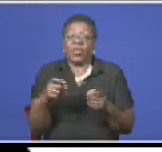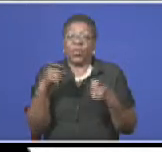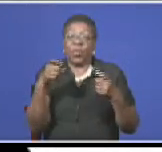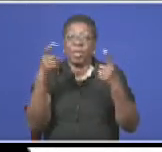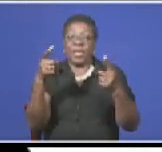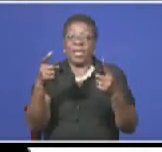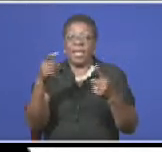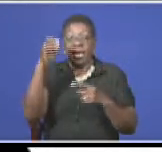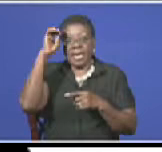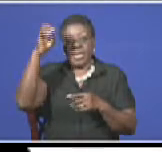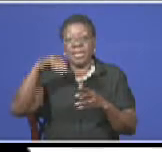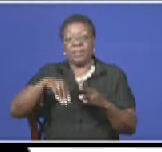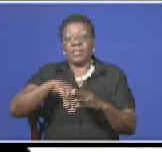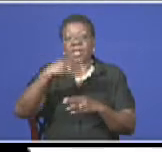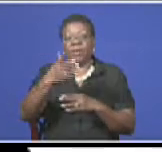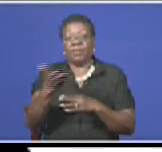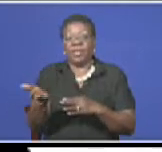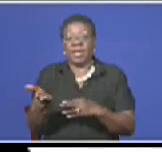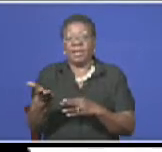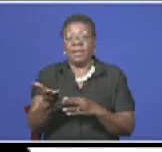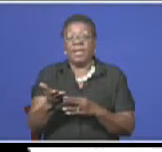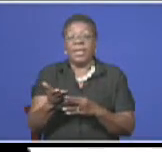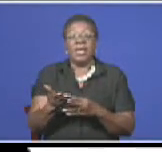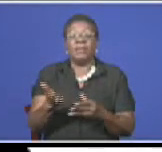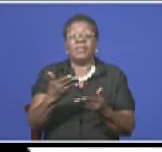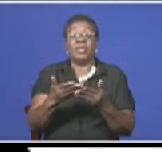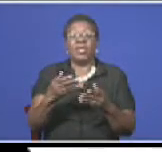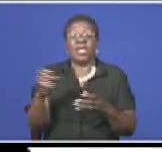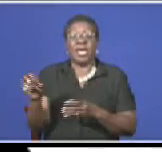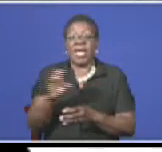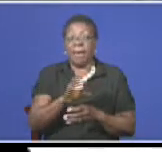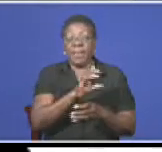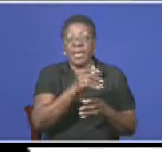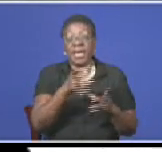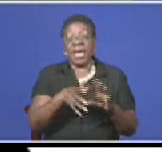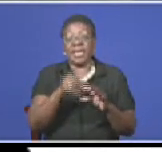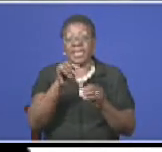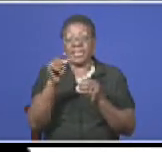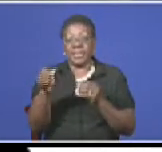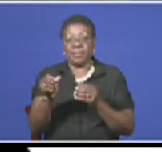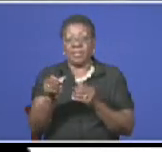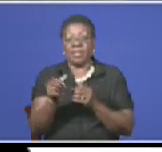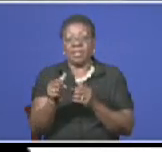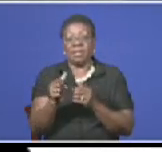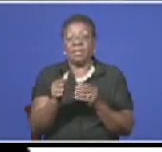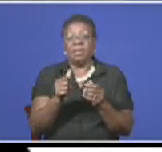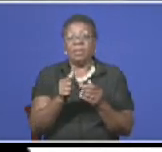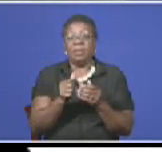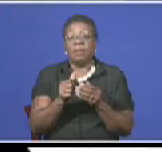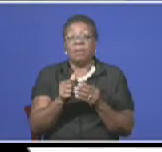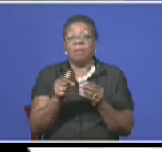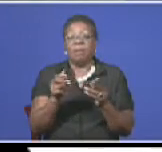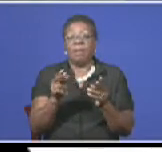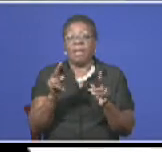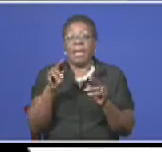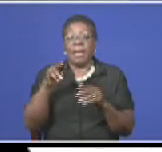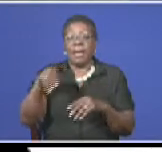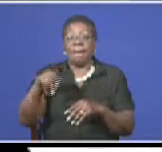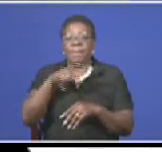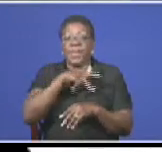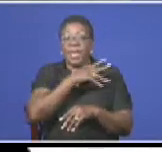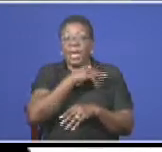out there. He was an exceptional campaigner as well as an exceptional MP and